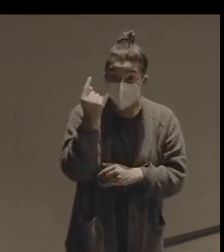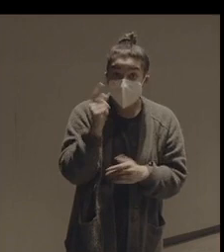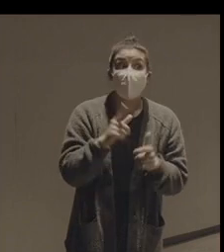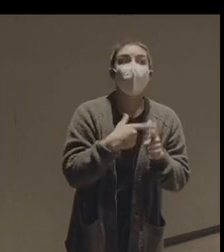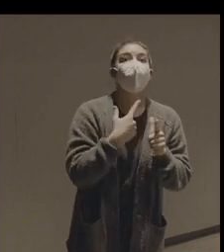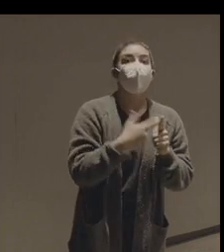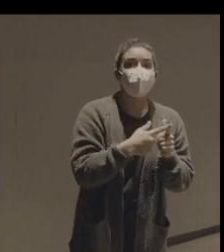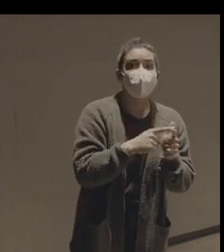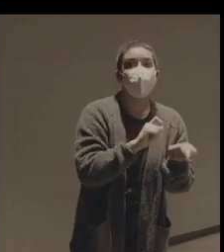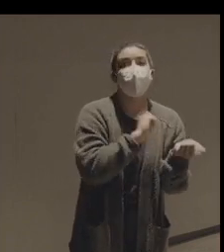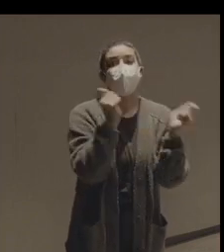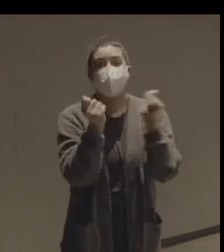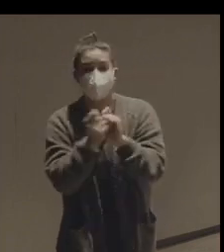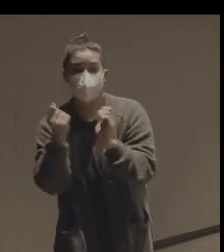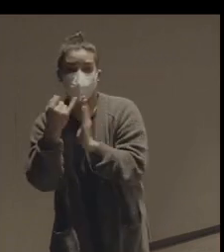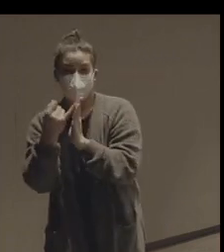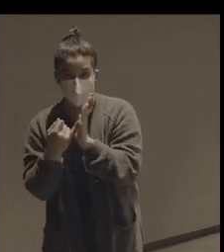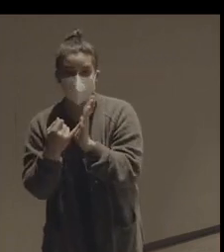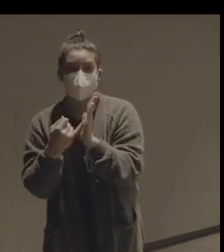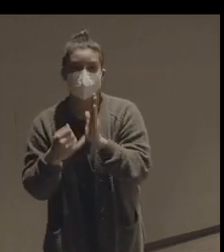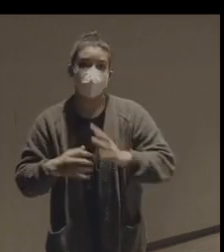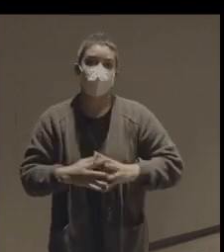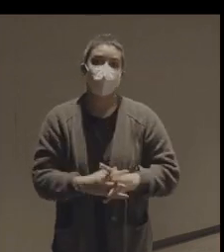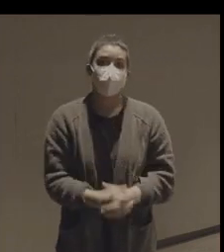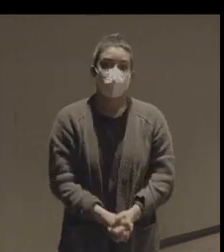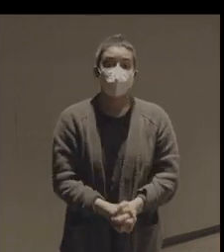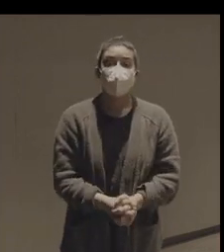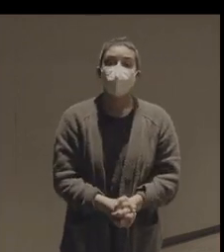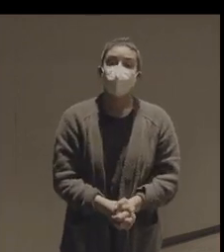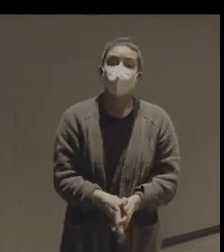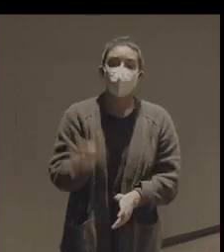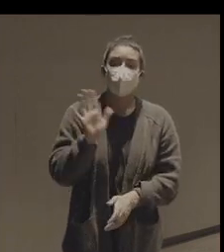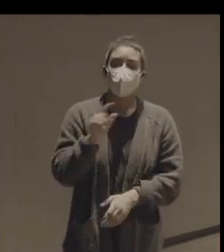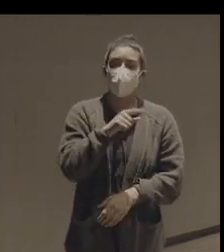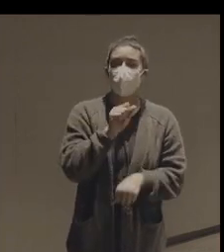interest, worked in Neutra's architectural office.